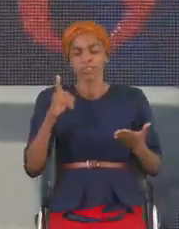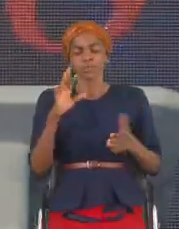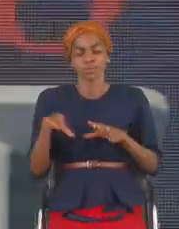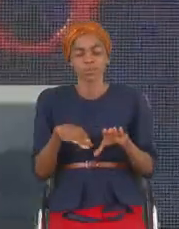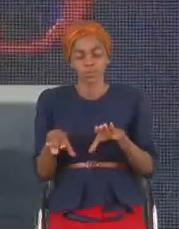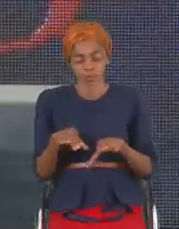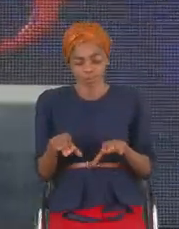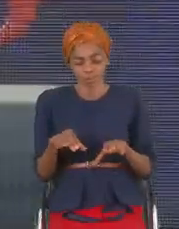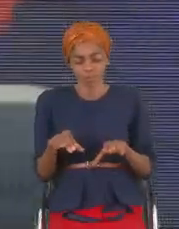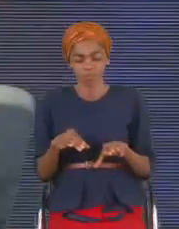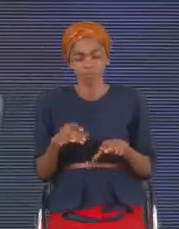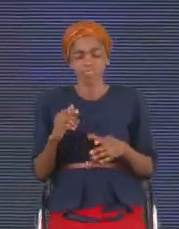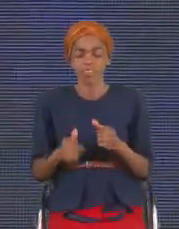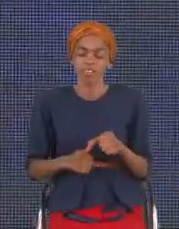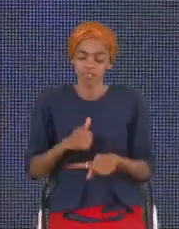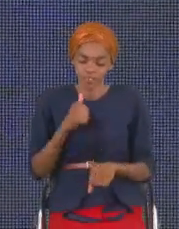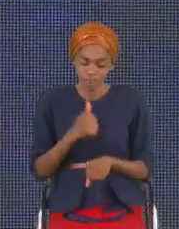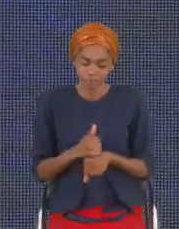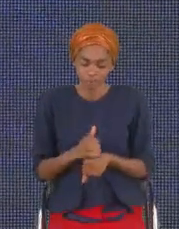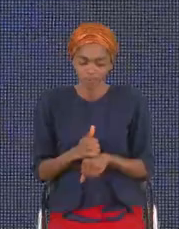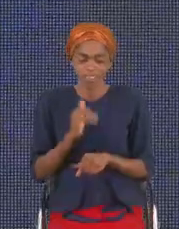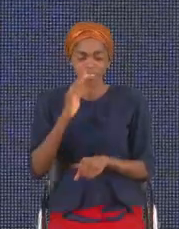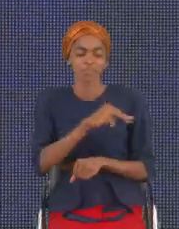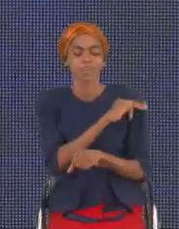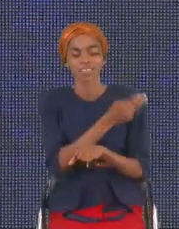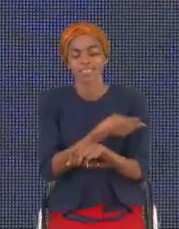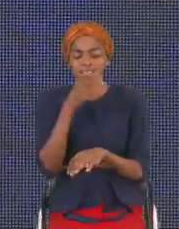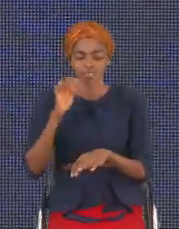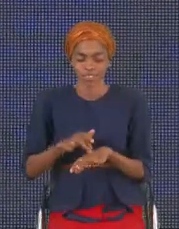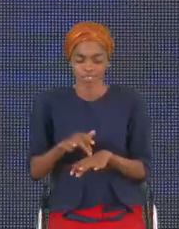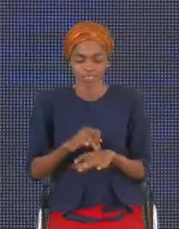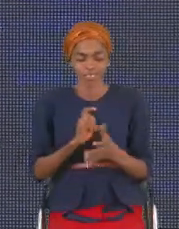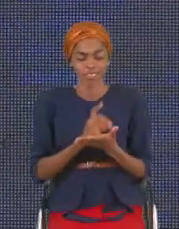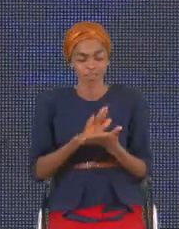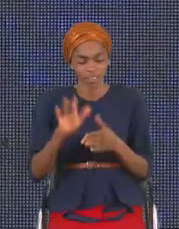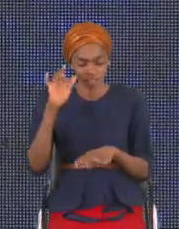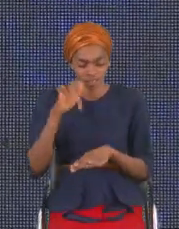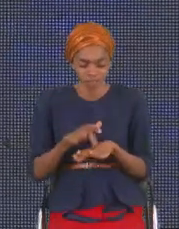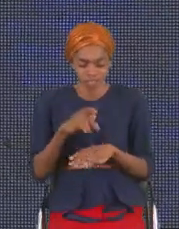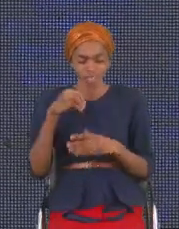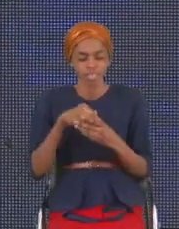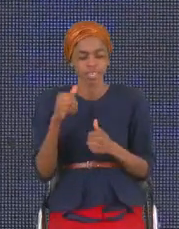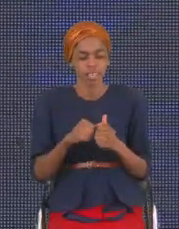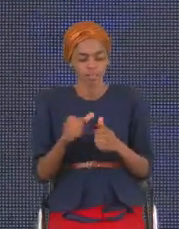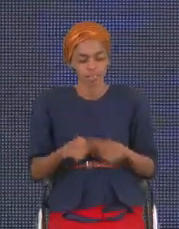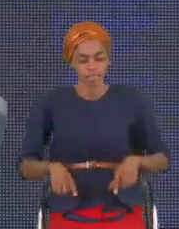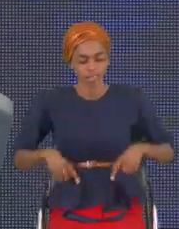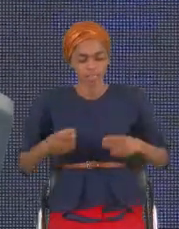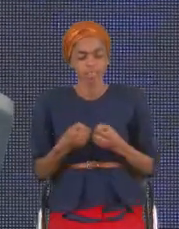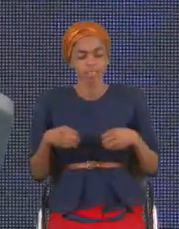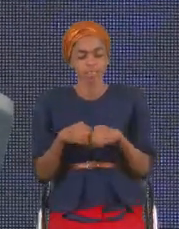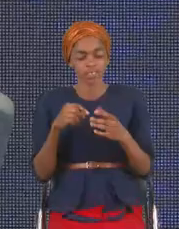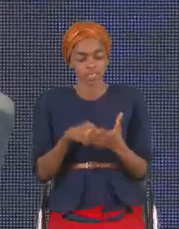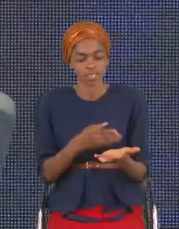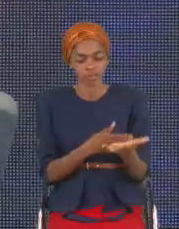do. Confirm your mighty touch, divine touch in every life, even this